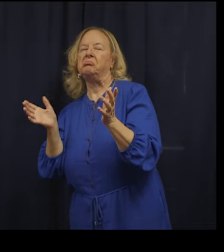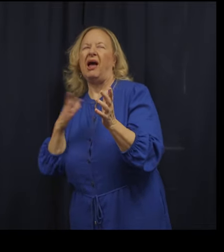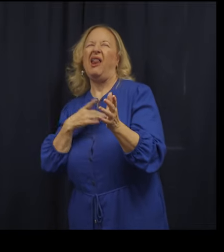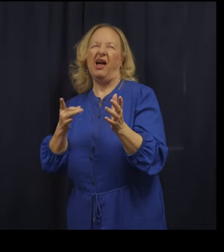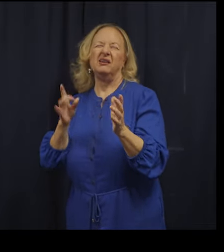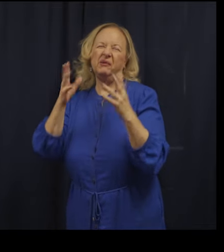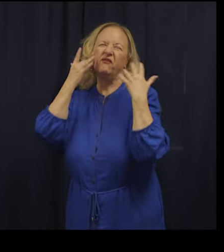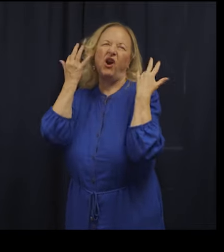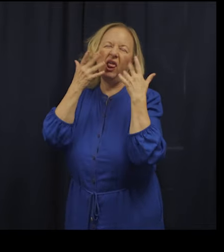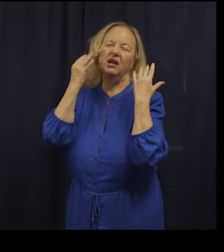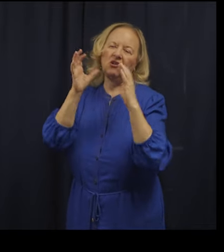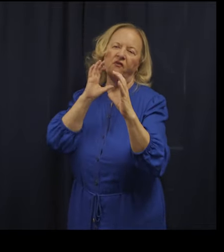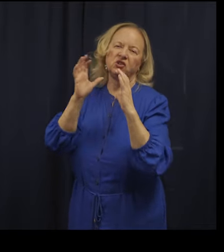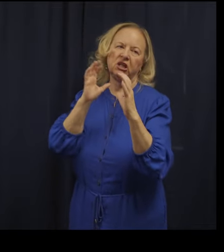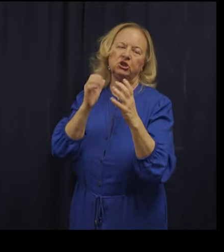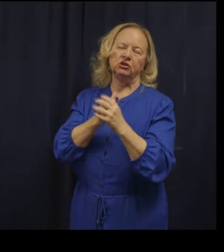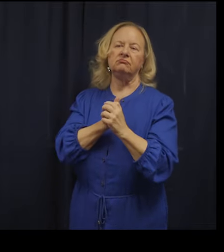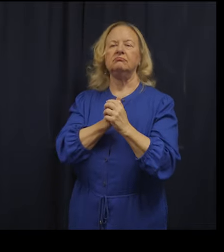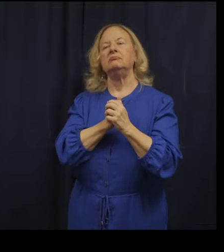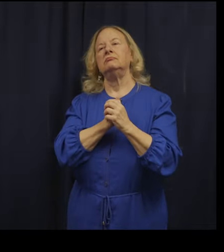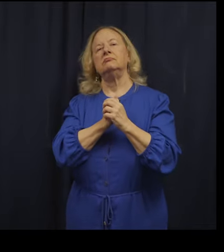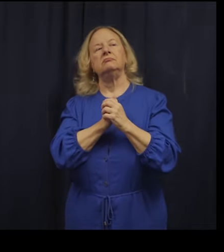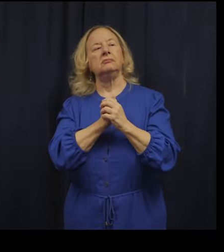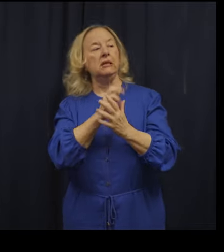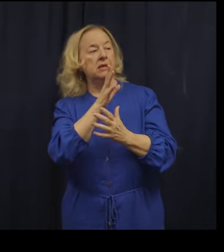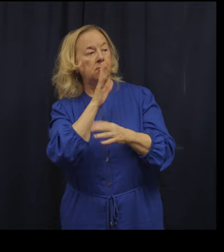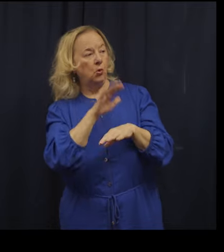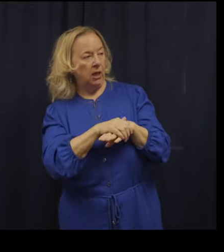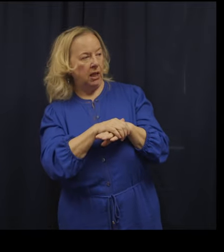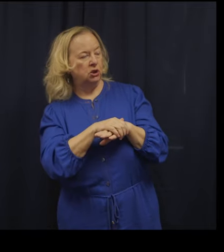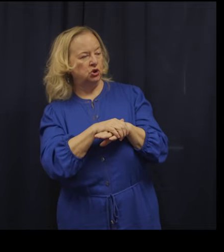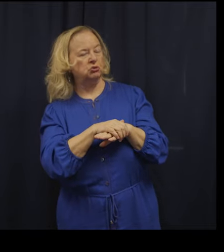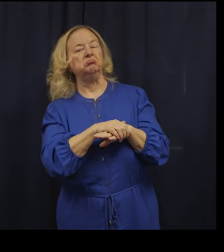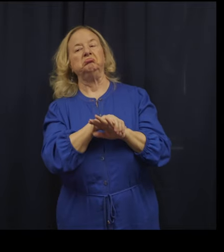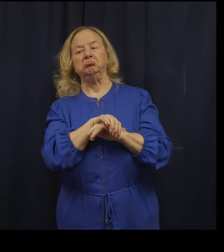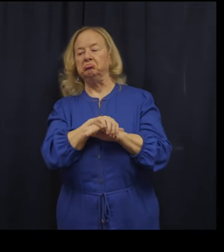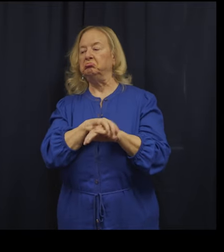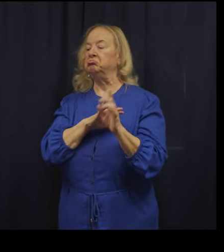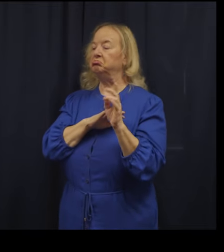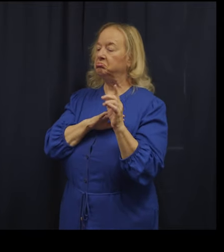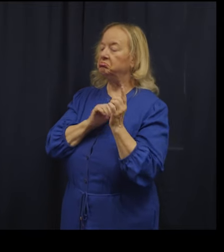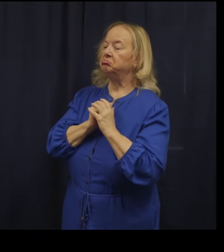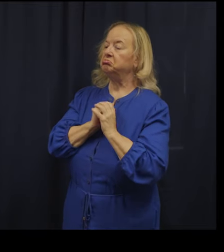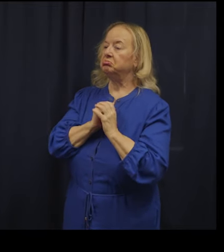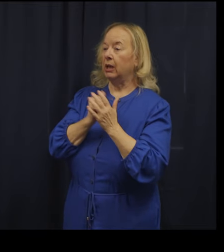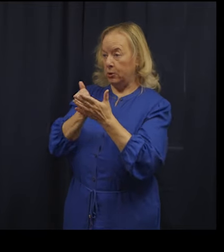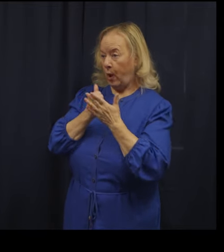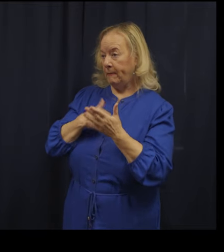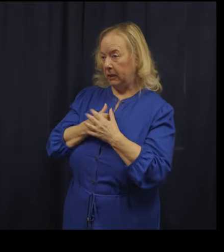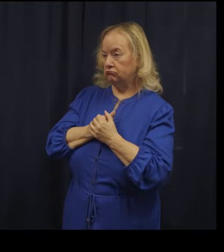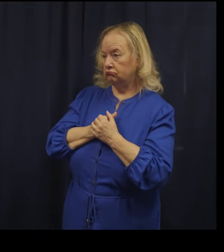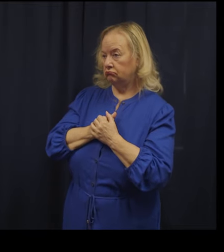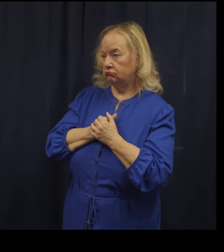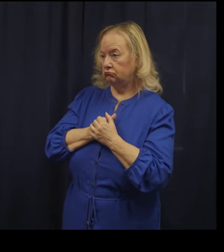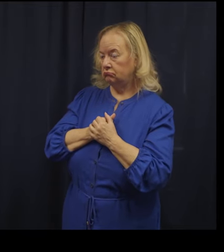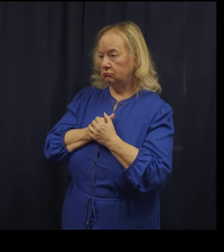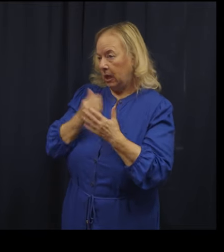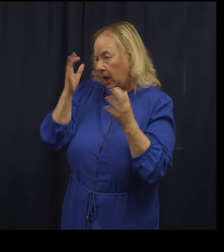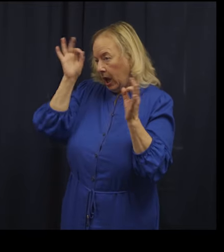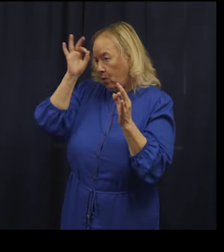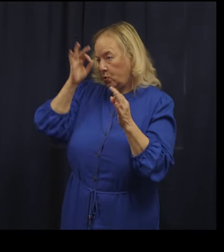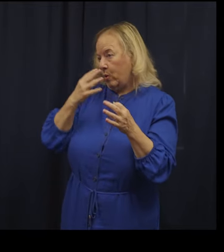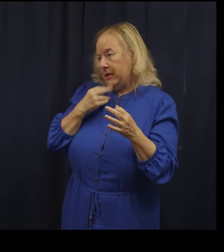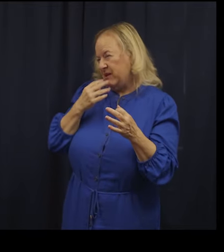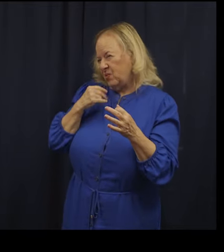liked conversations, and he spoke English, and I said, you got to help me here. I don't